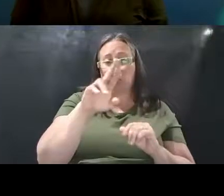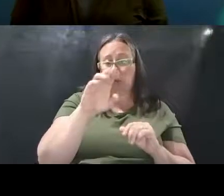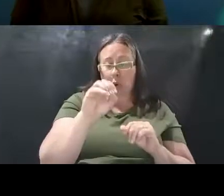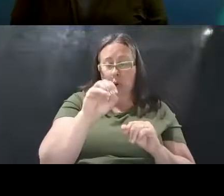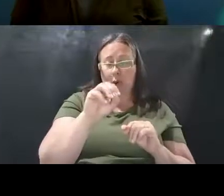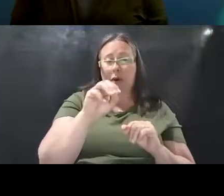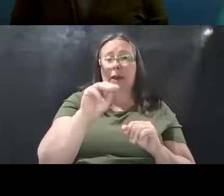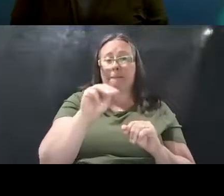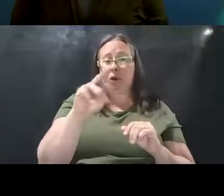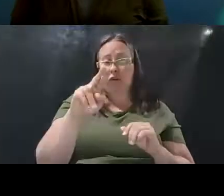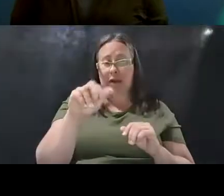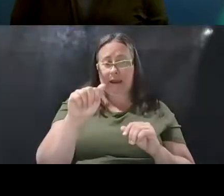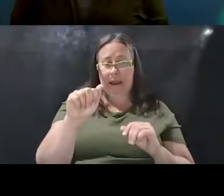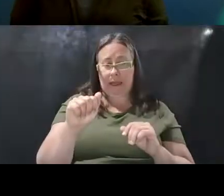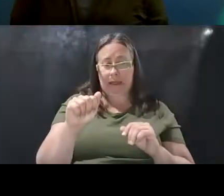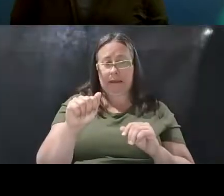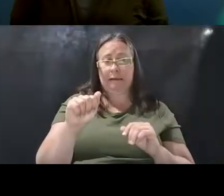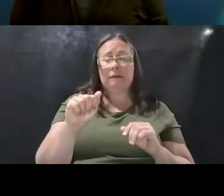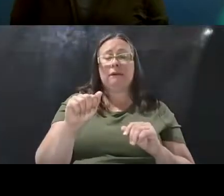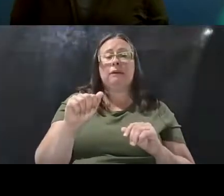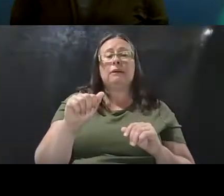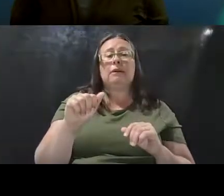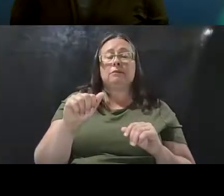an extremely